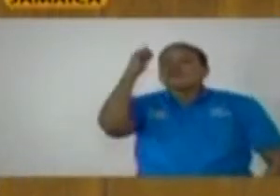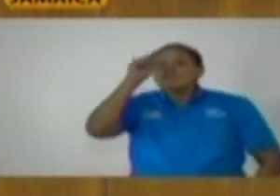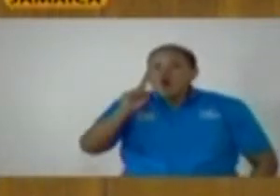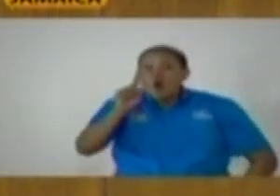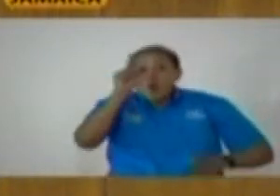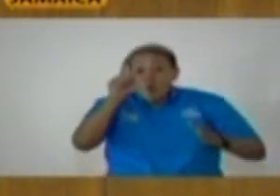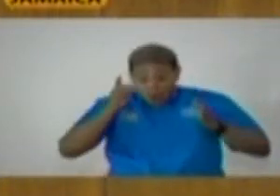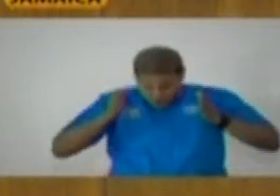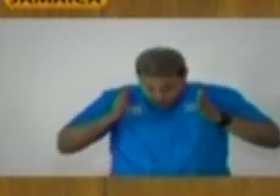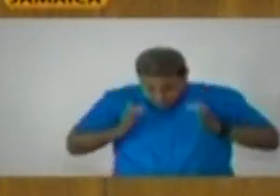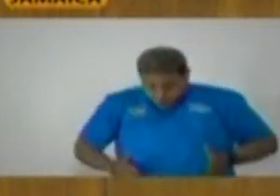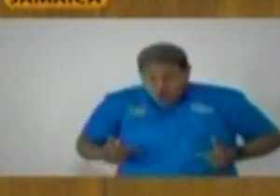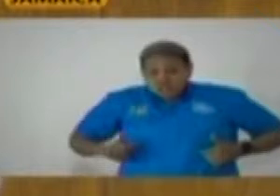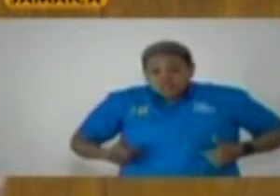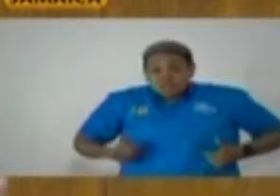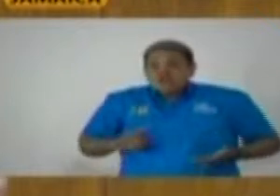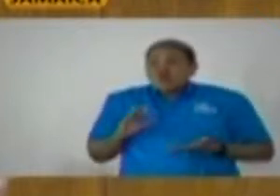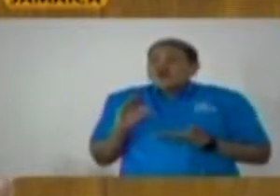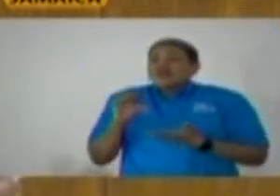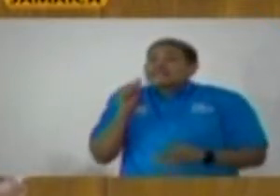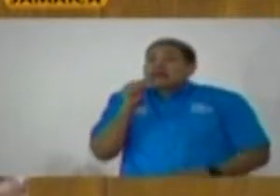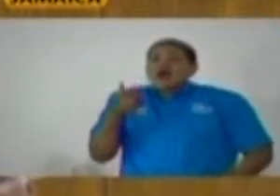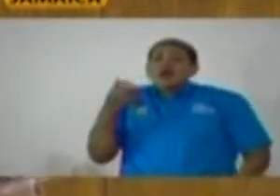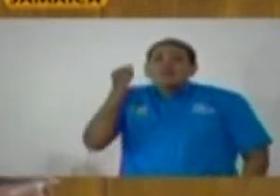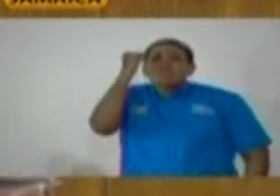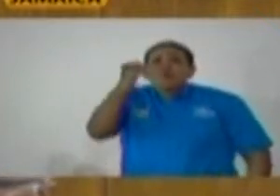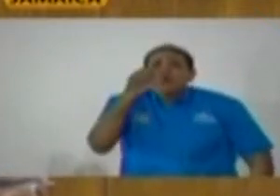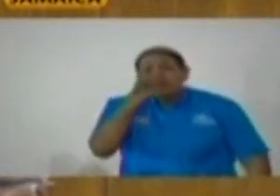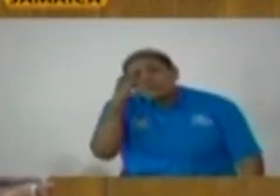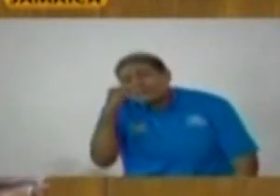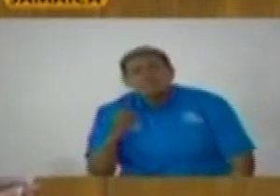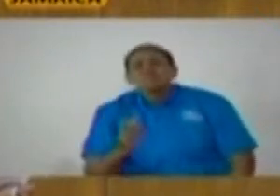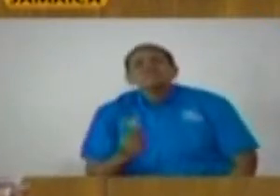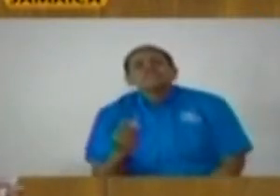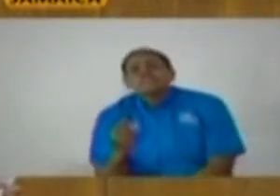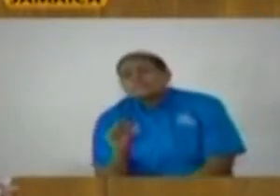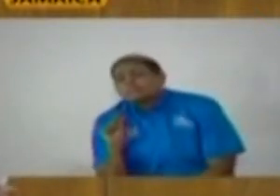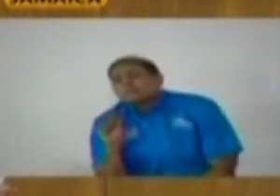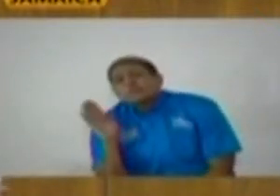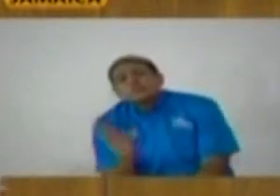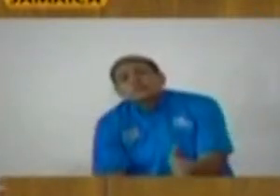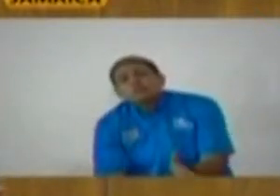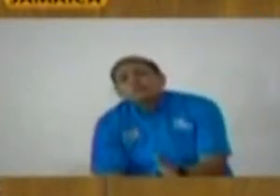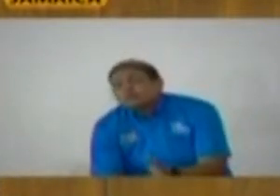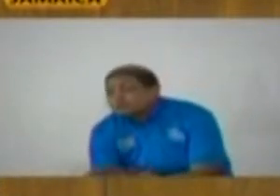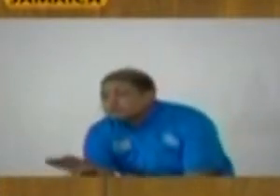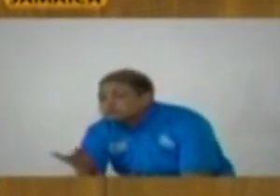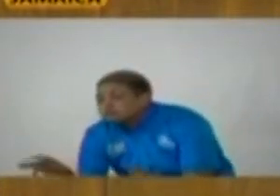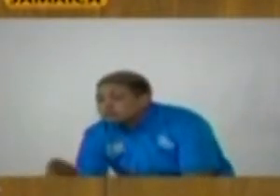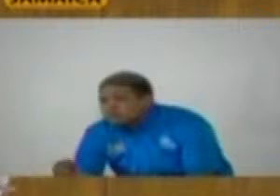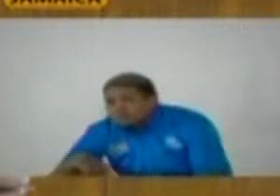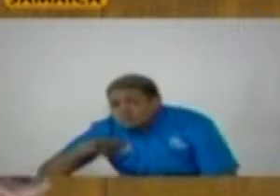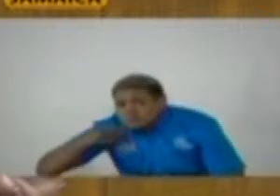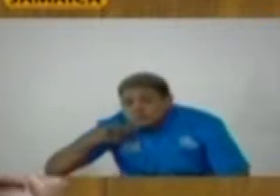one low-cost nutritional meal per day, it will cost an individual